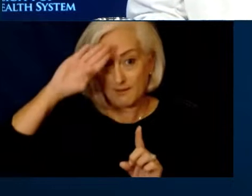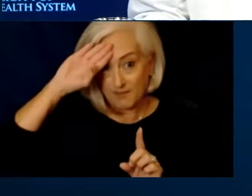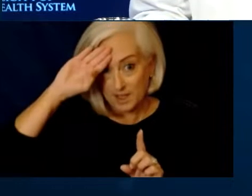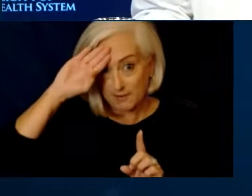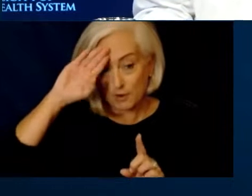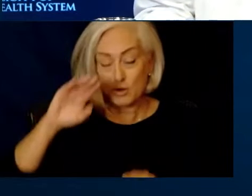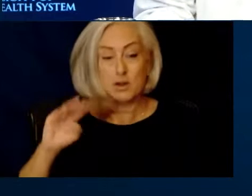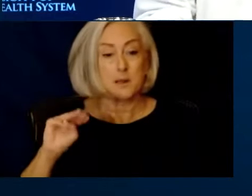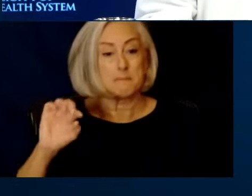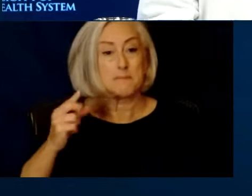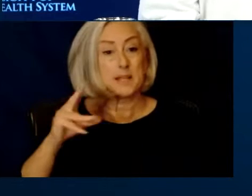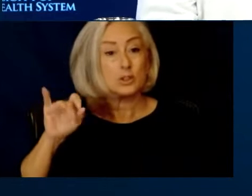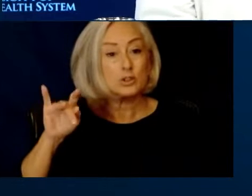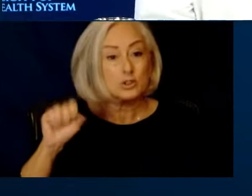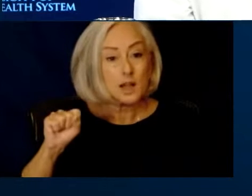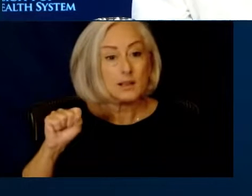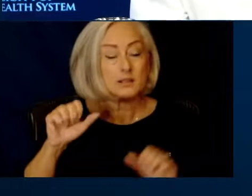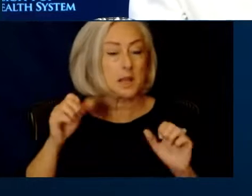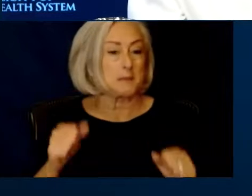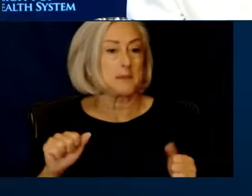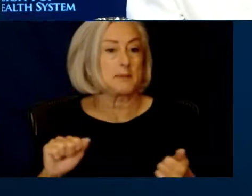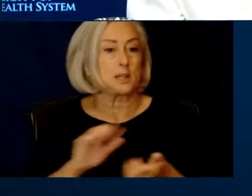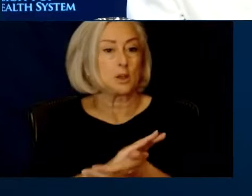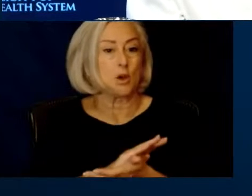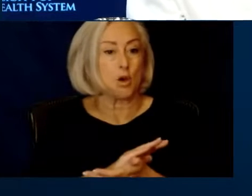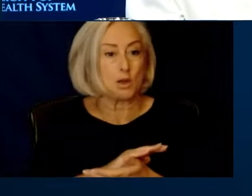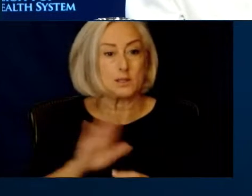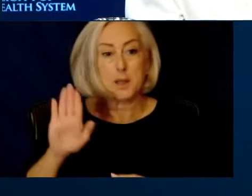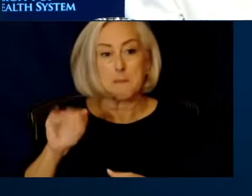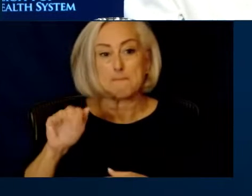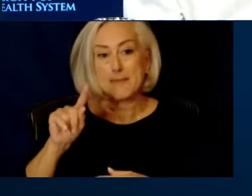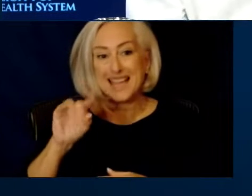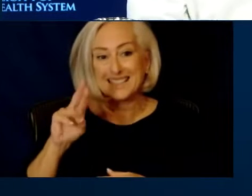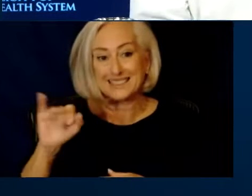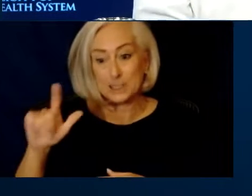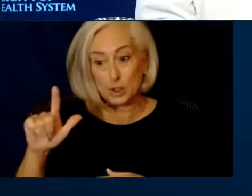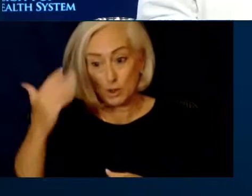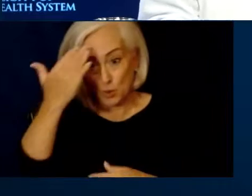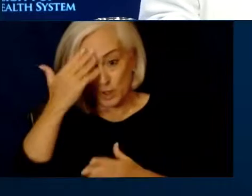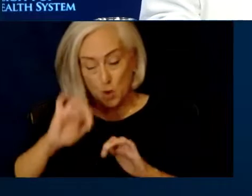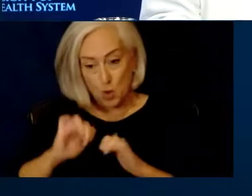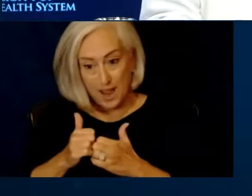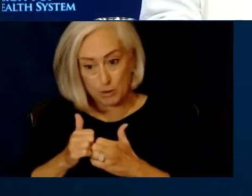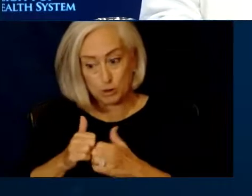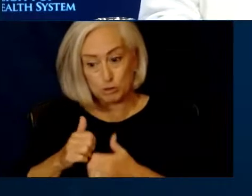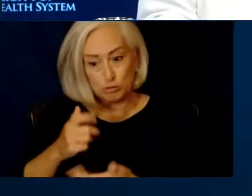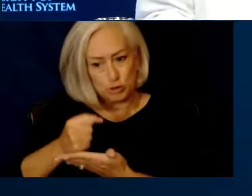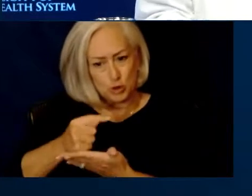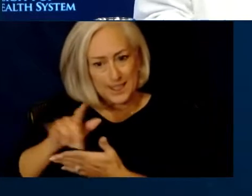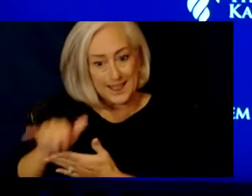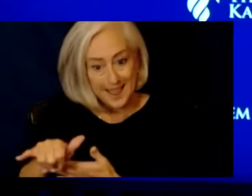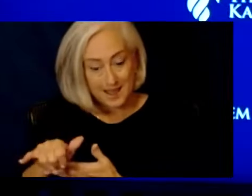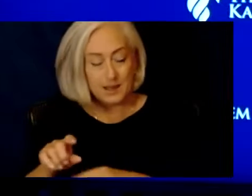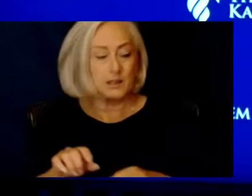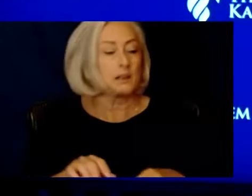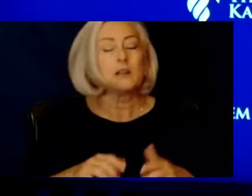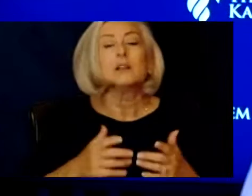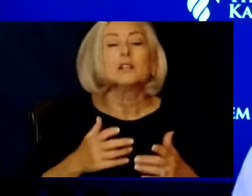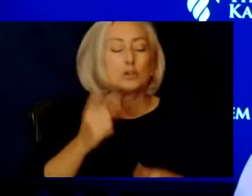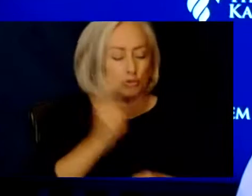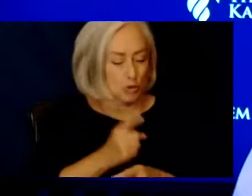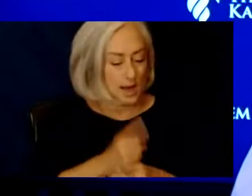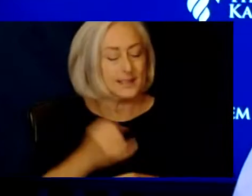be a bacterial cause instead of a viral cause, then we got to treat it. Yes, so we need definitely to do that spinal tap. Absolutely, yeah. No, if meningitis is going to